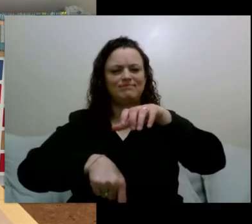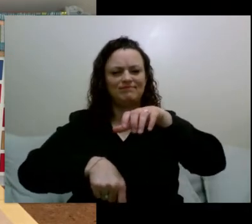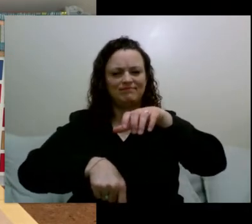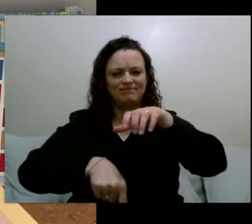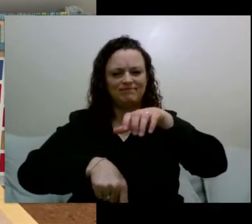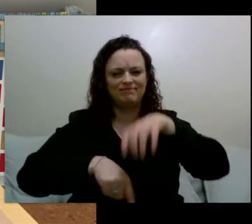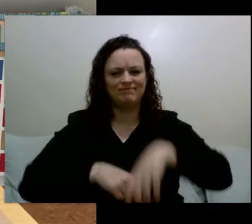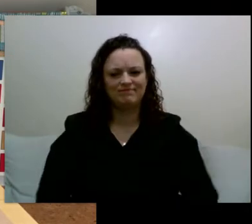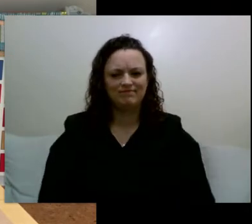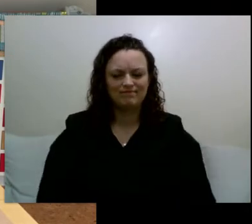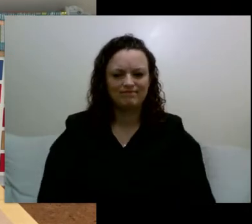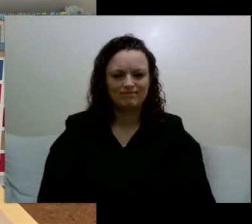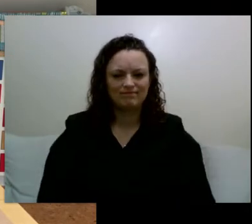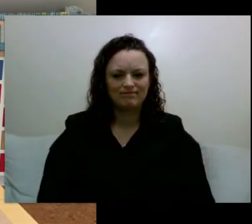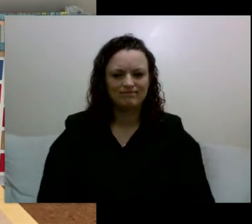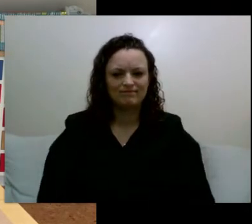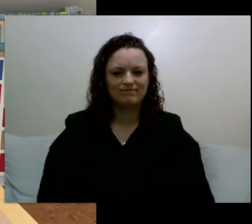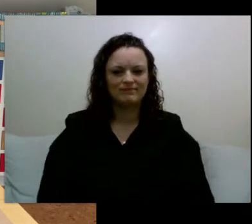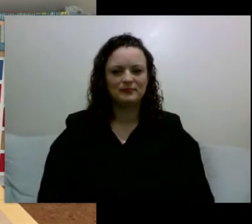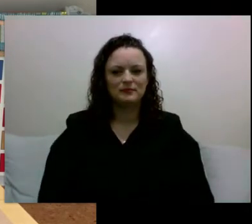And